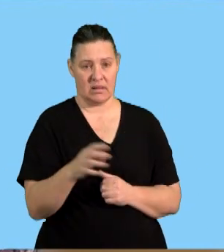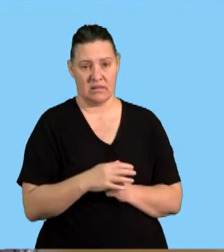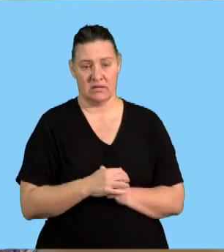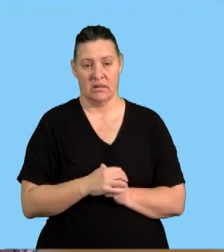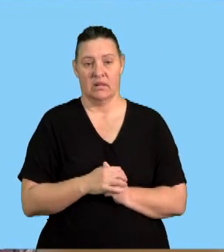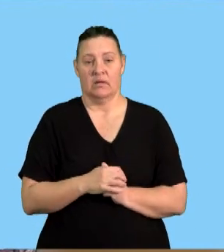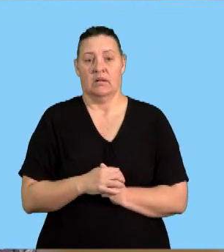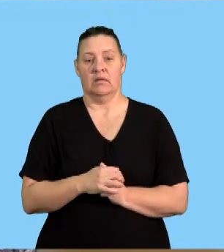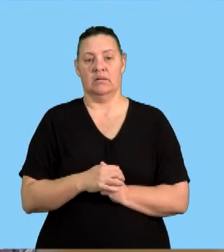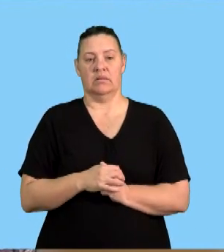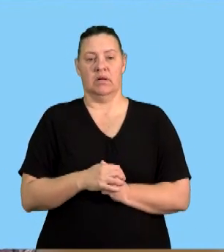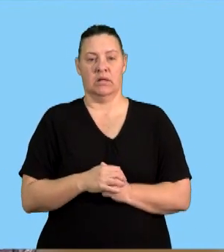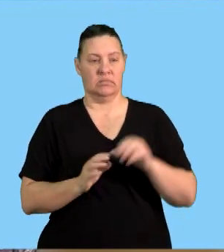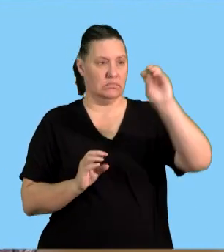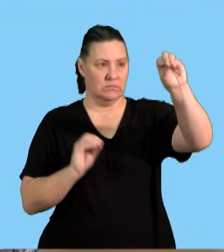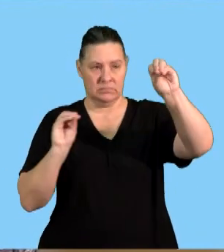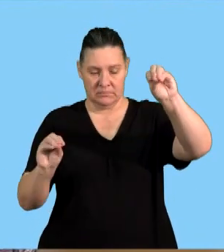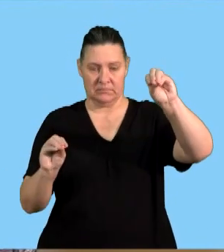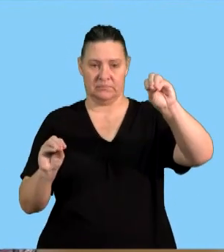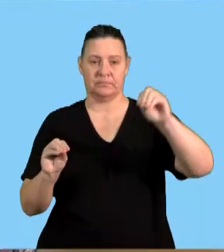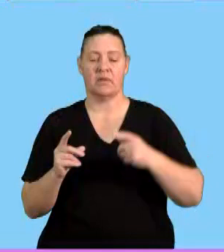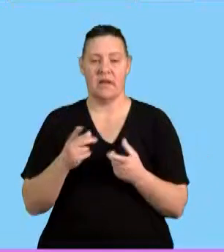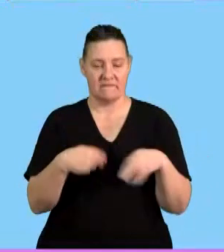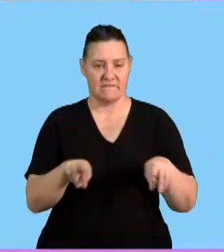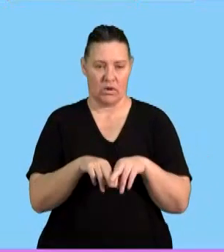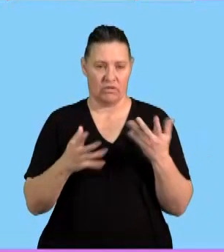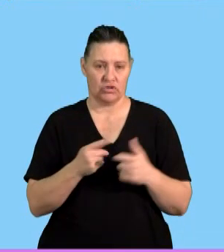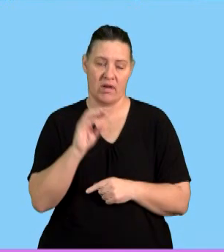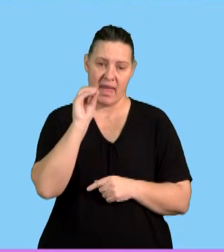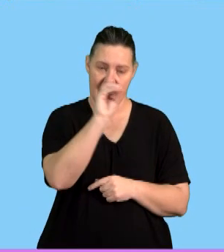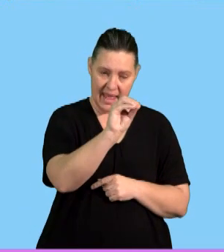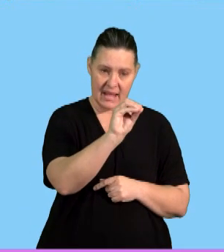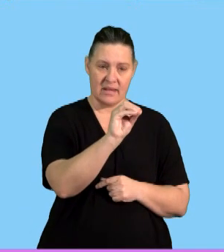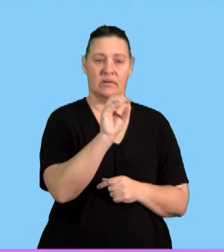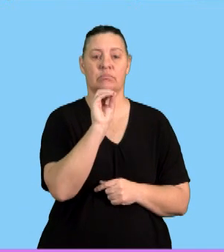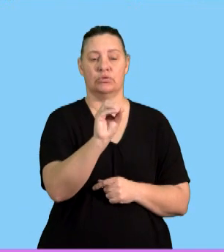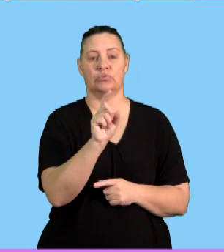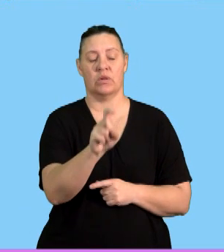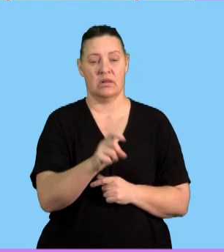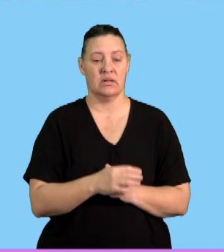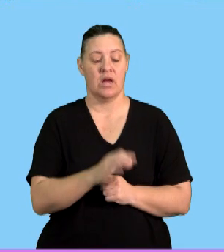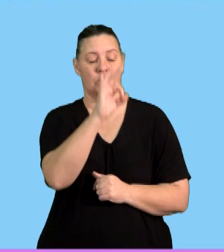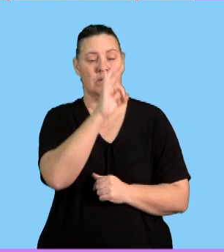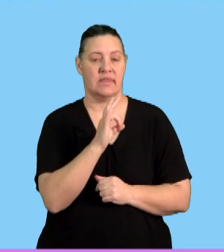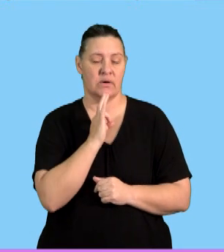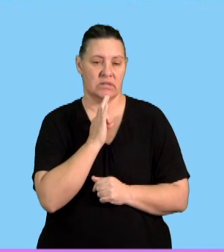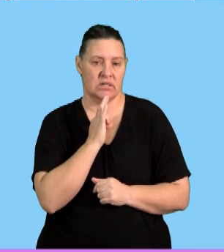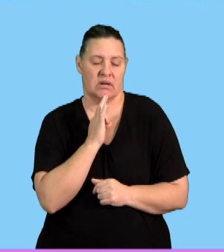and put in the values. So by A, we're going to write